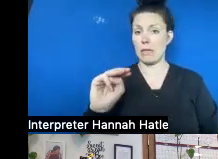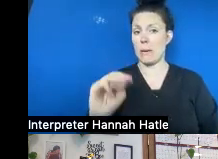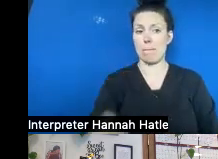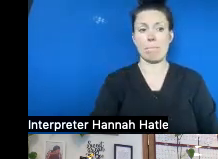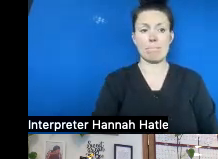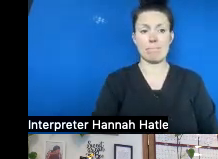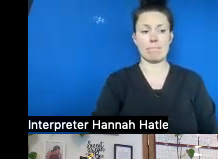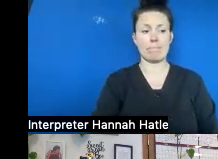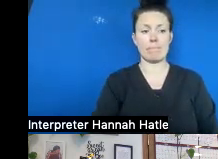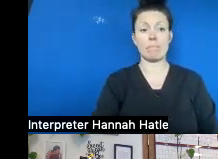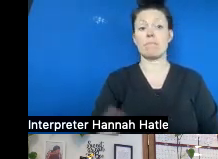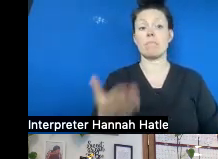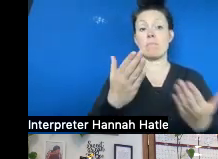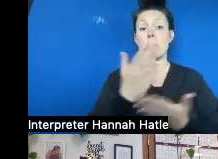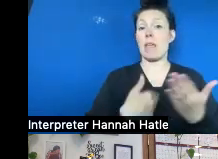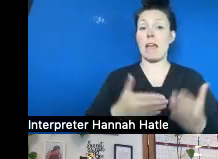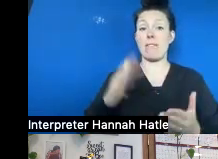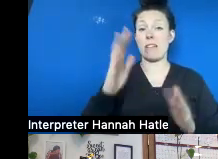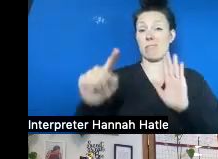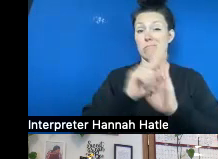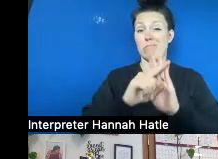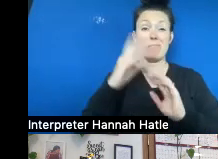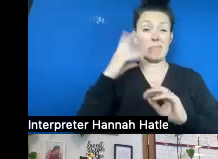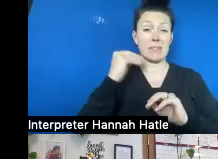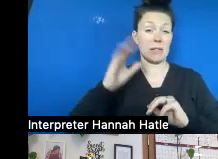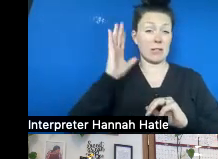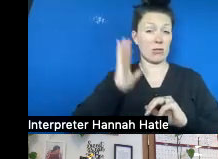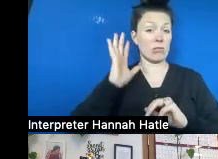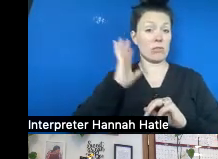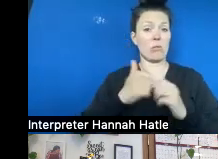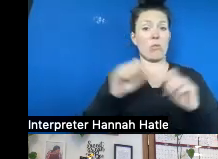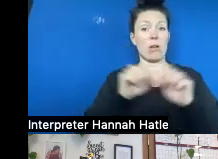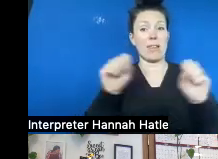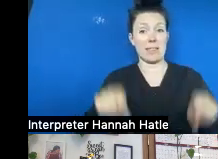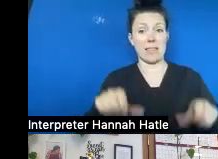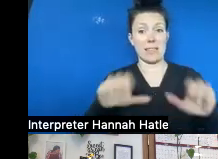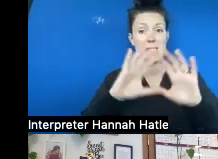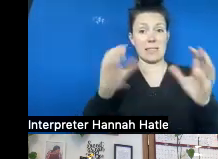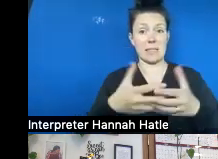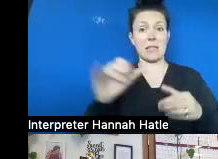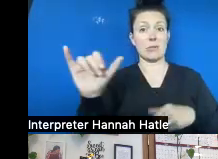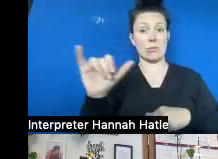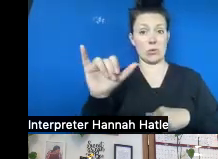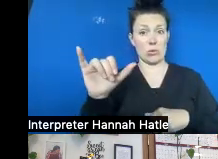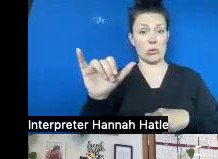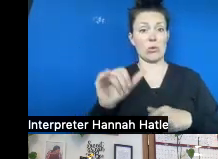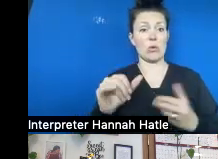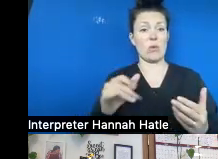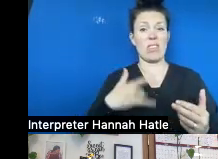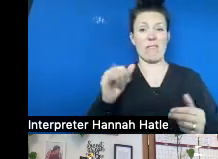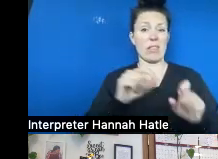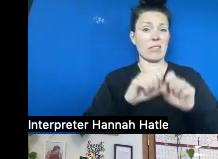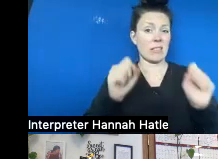past negative experience with systems and not being assisted,